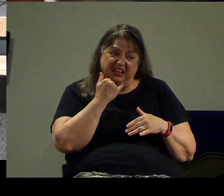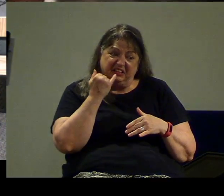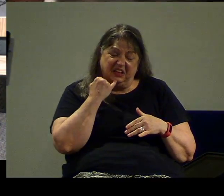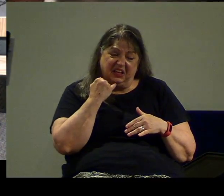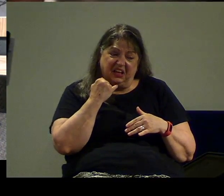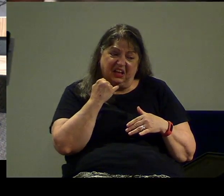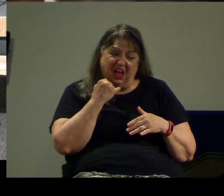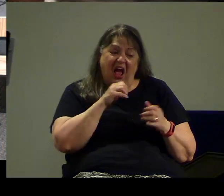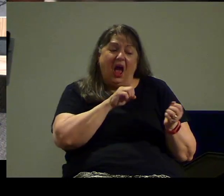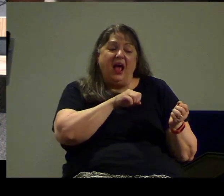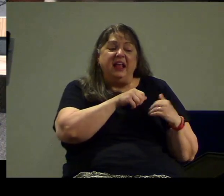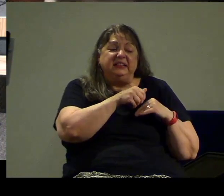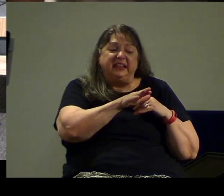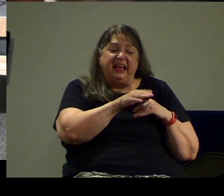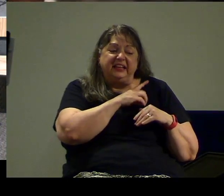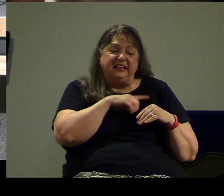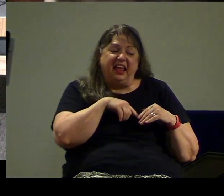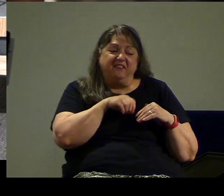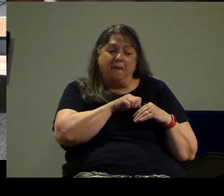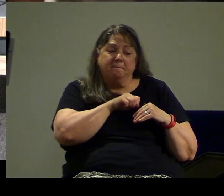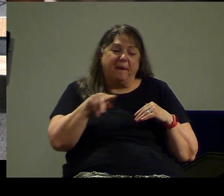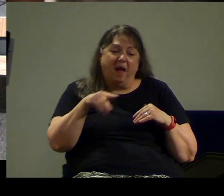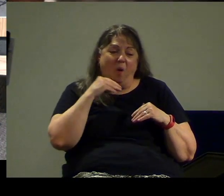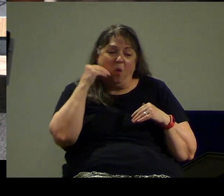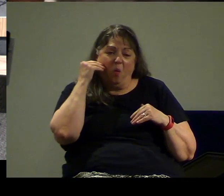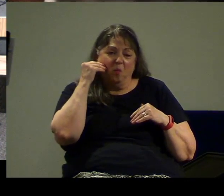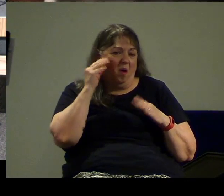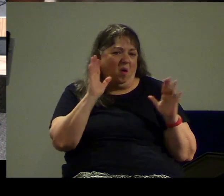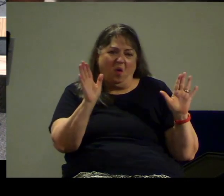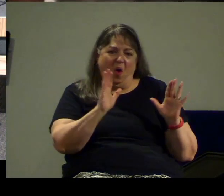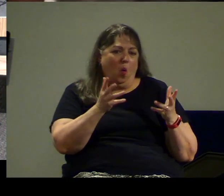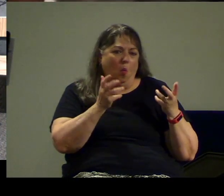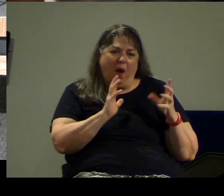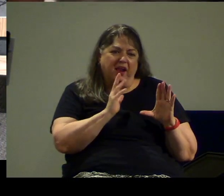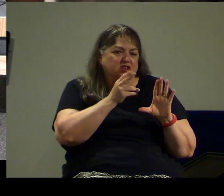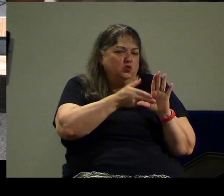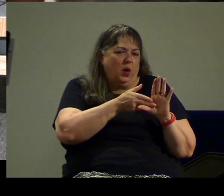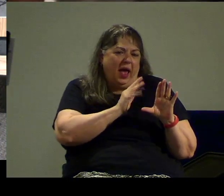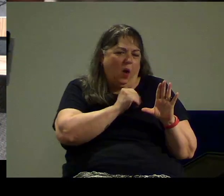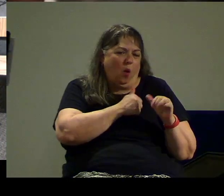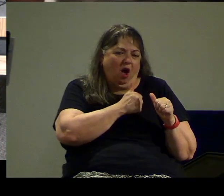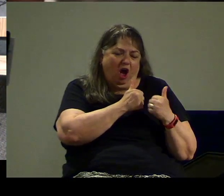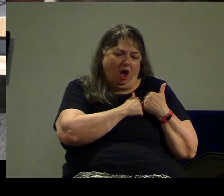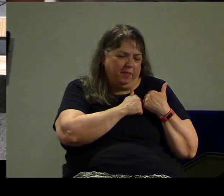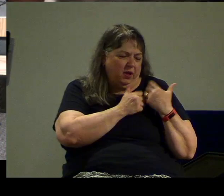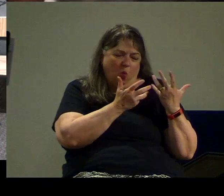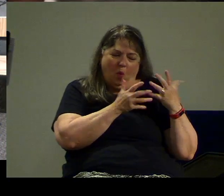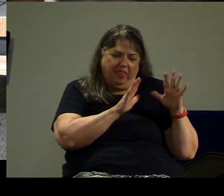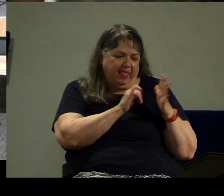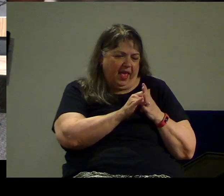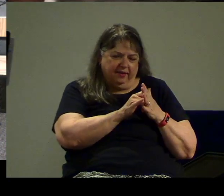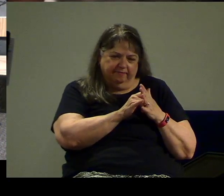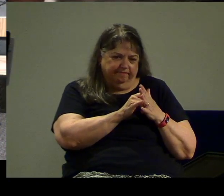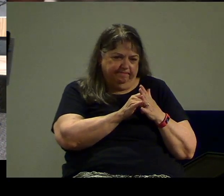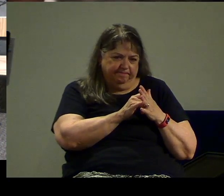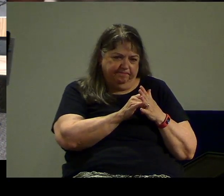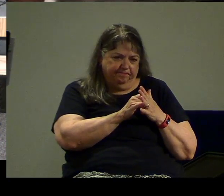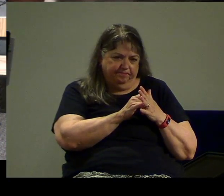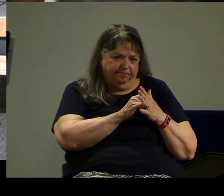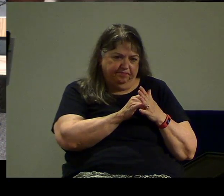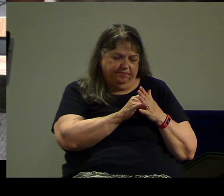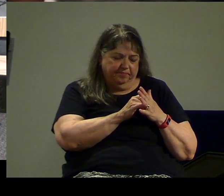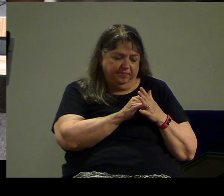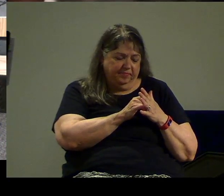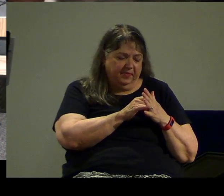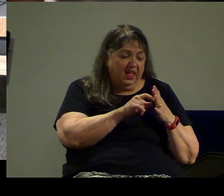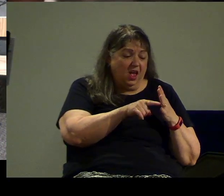and his men back home. Don't let them come into battle. He could be a threat to us. And so the commander said,